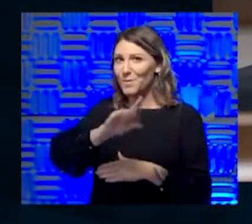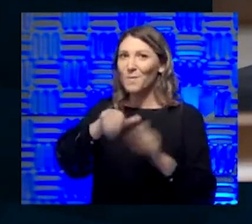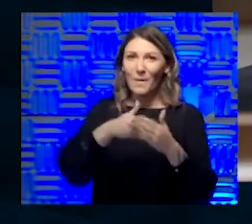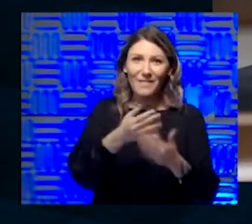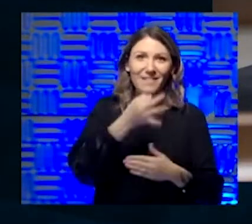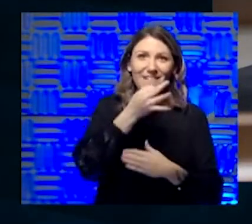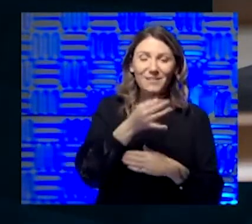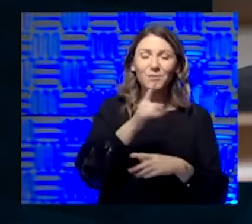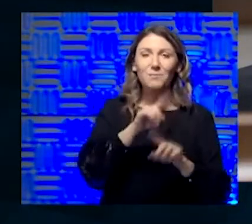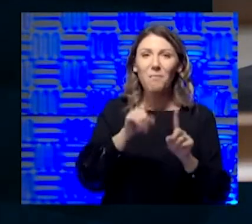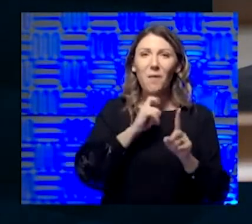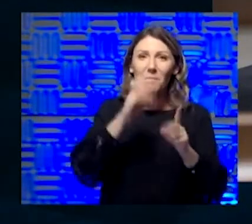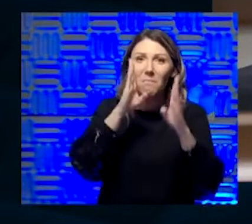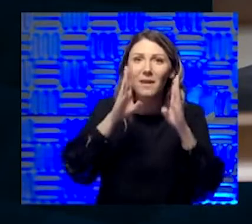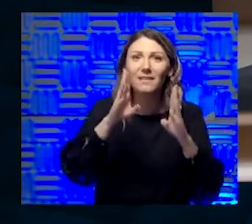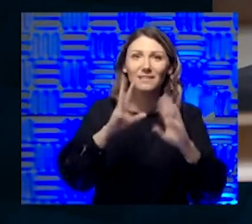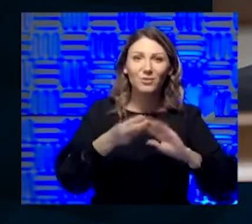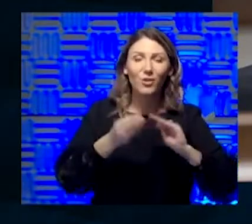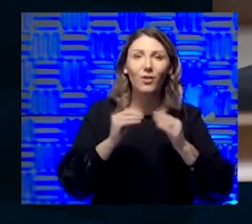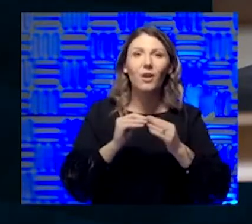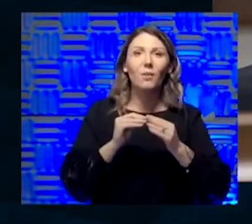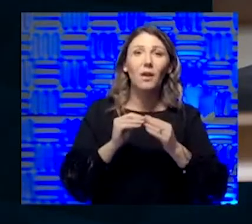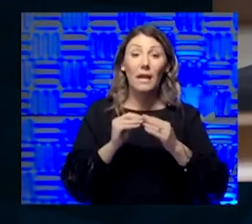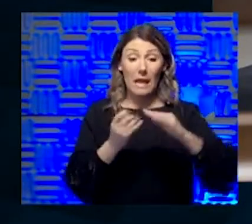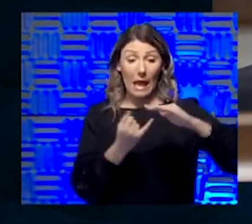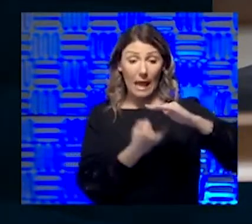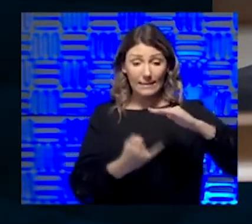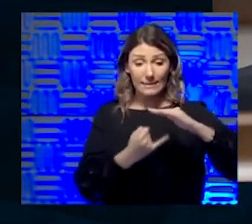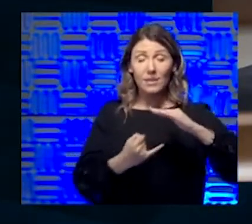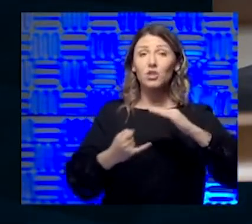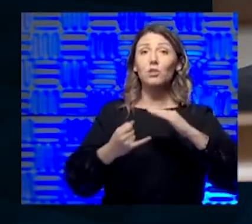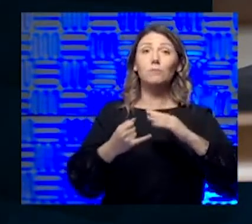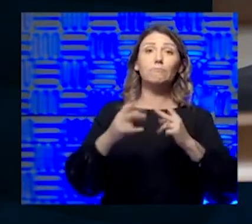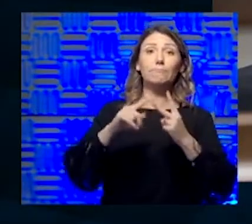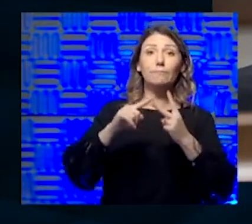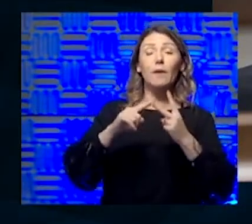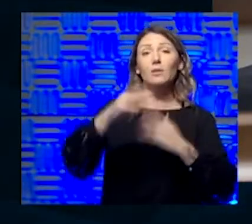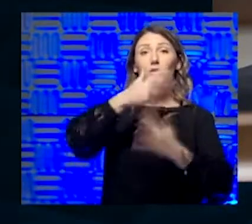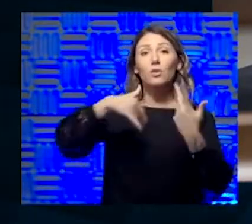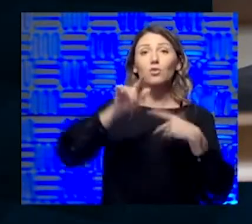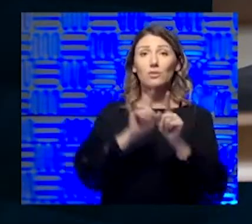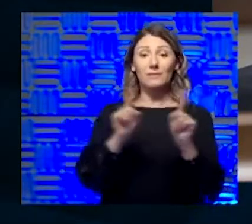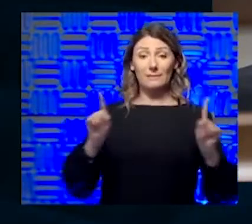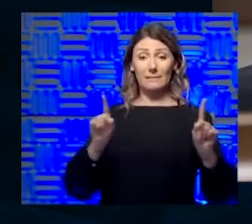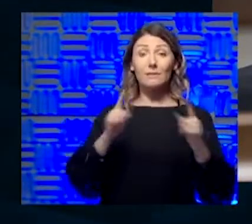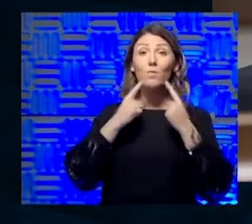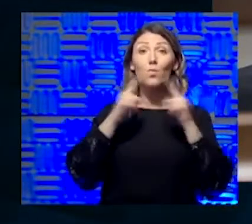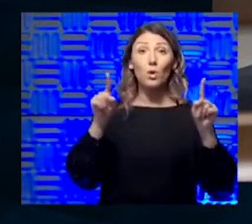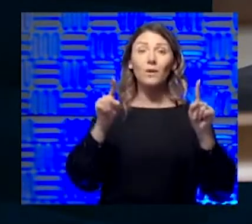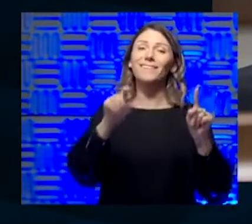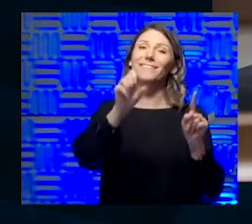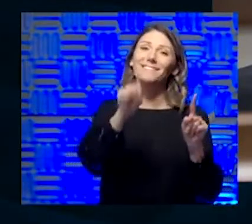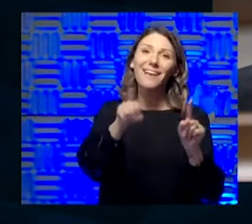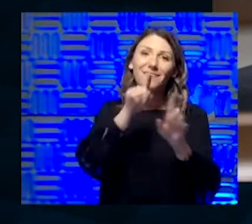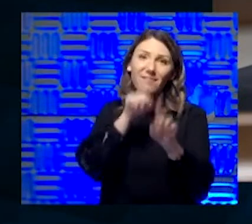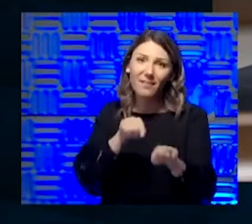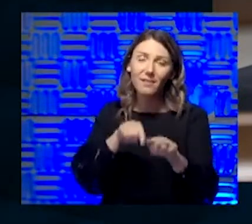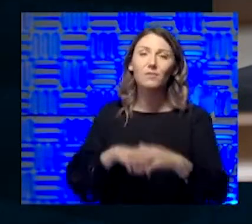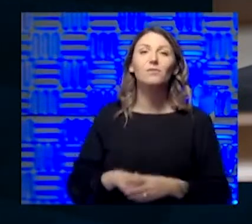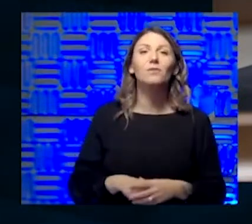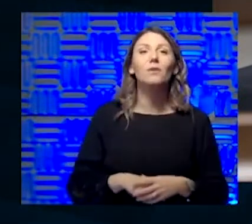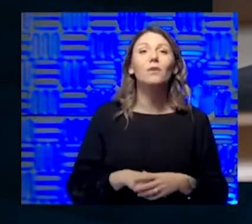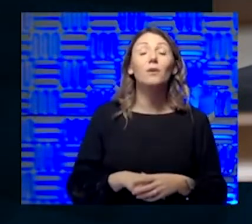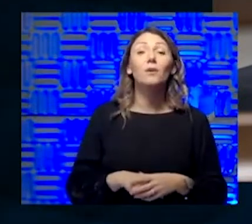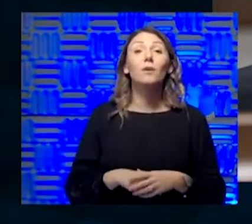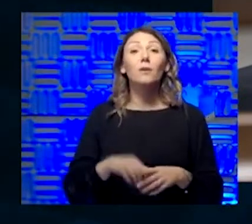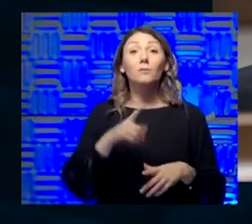paying attention to this number. Is isolation and social distancing working? And the answer appears to be yes. And will summer